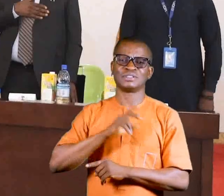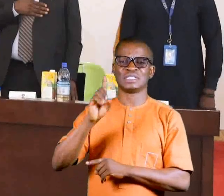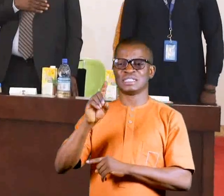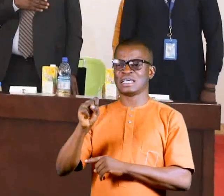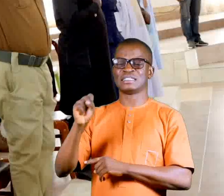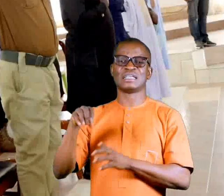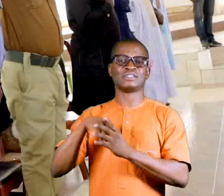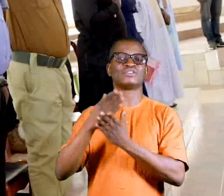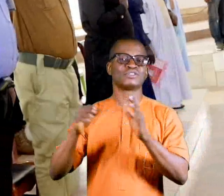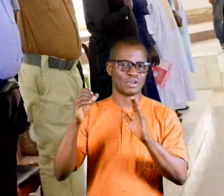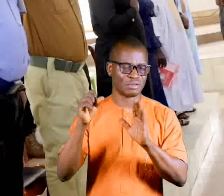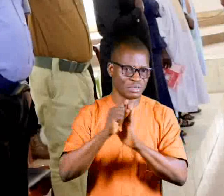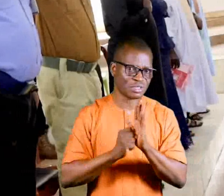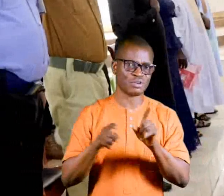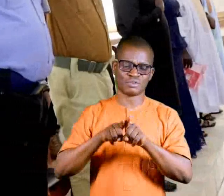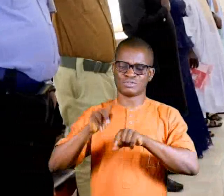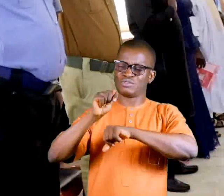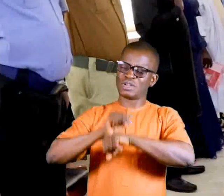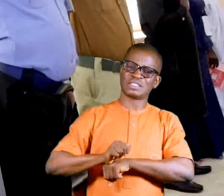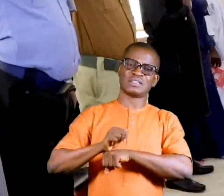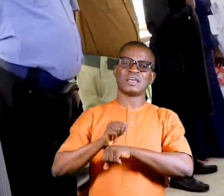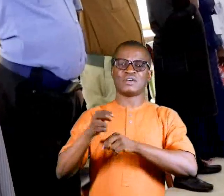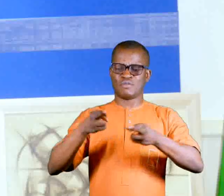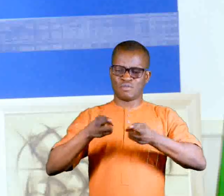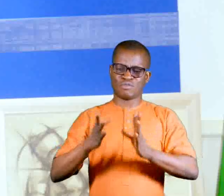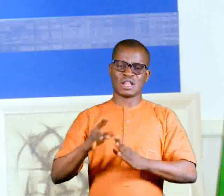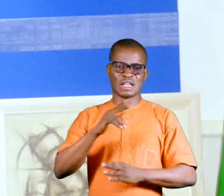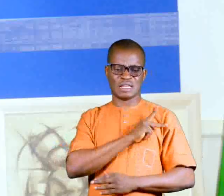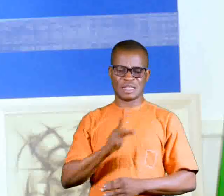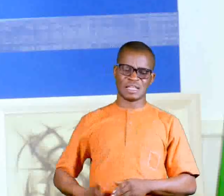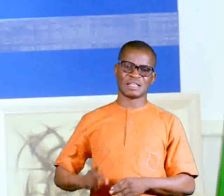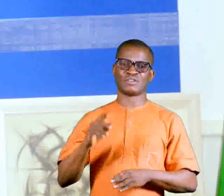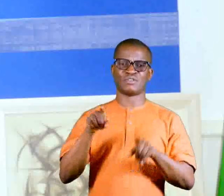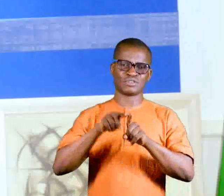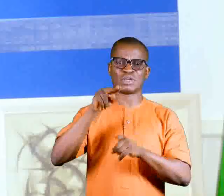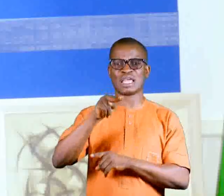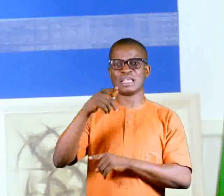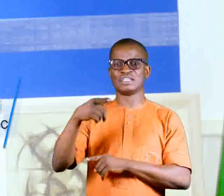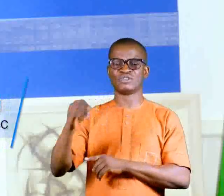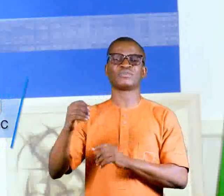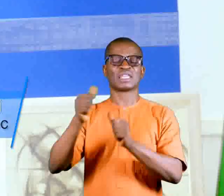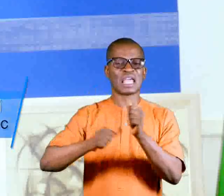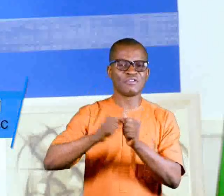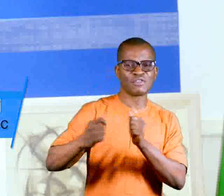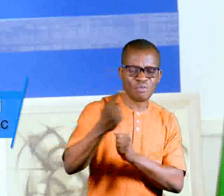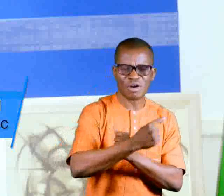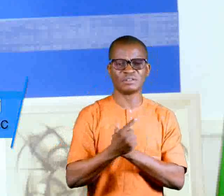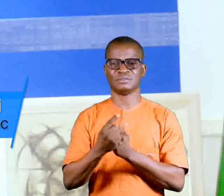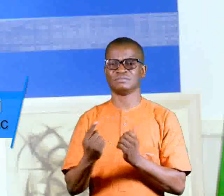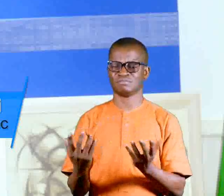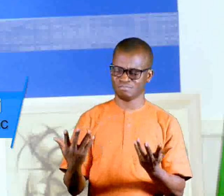have DSS in some of the states, and then you have the traditional rulers, you have NGOs. So everybody using their mandates,